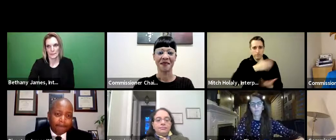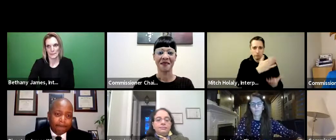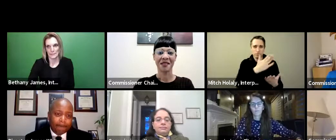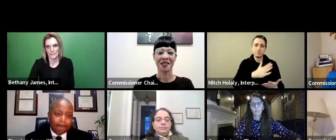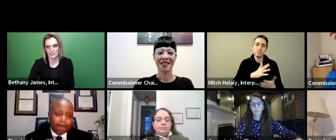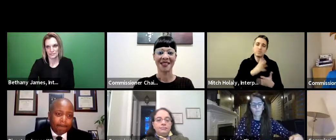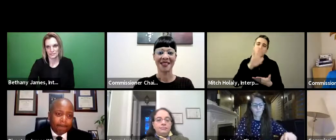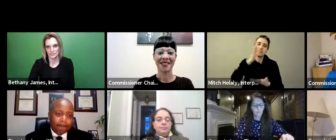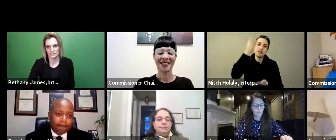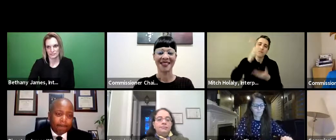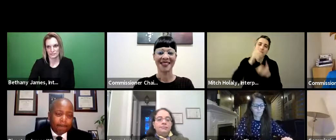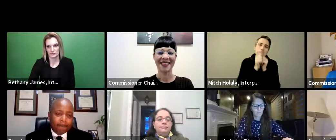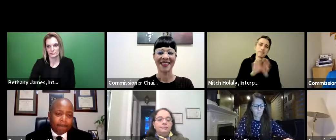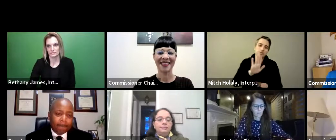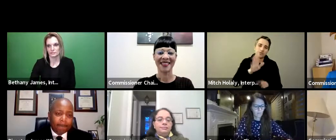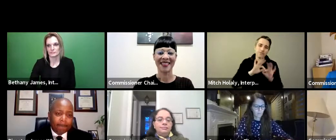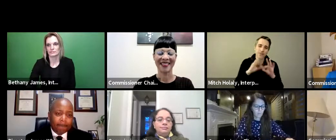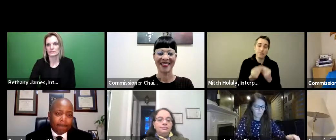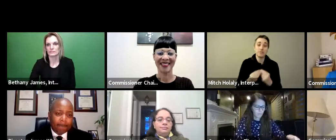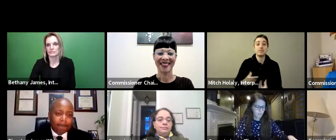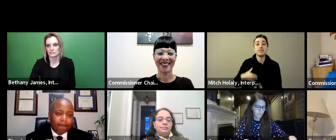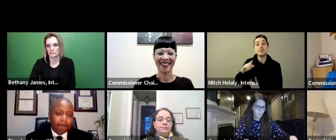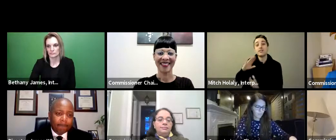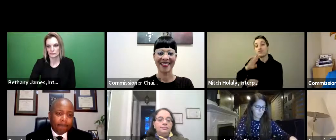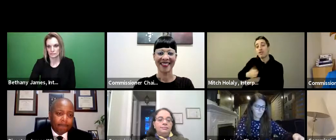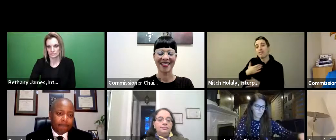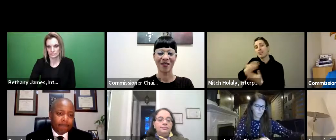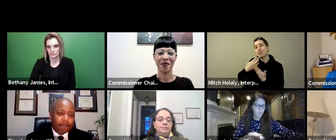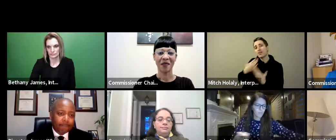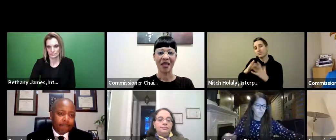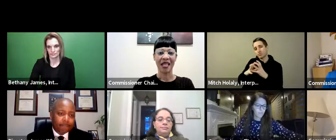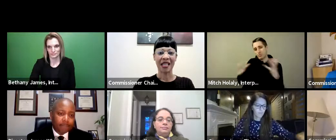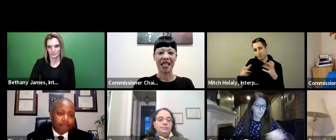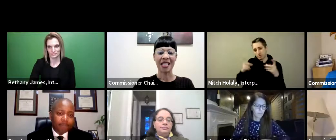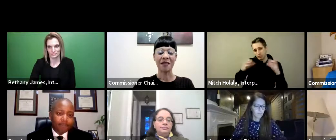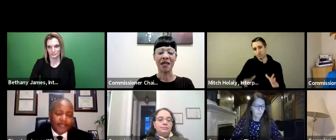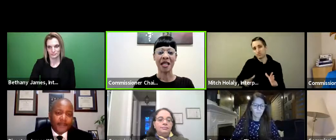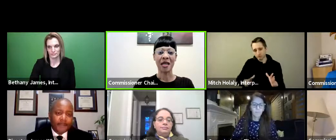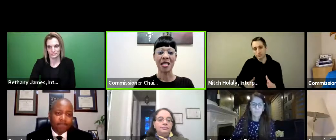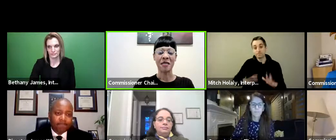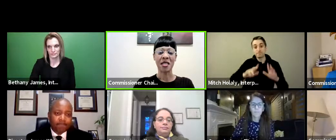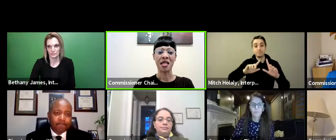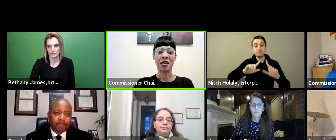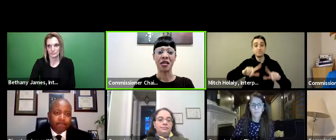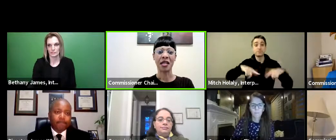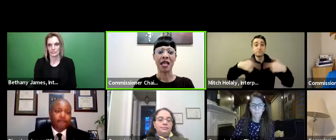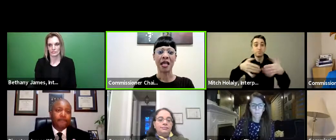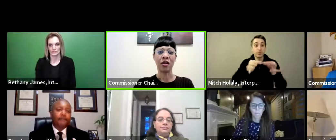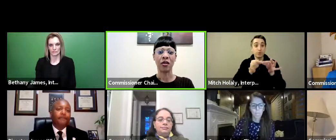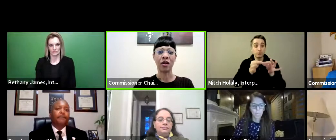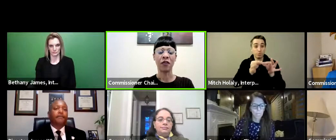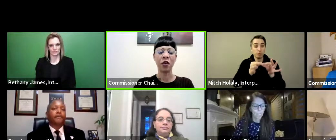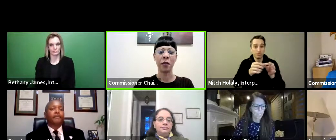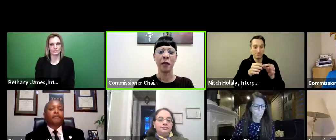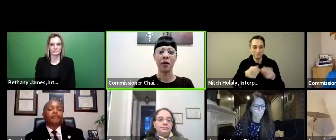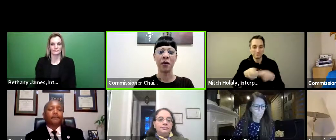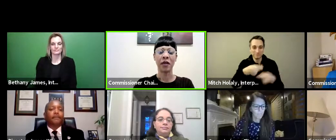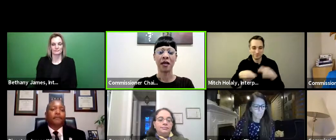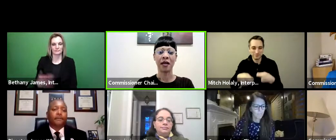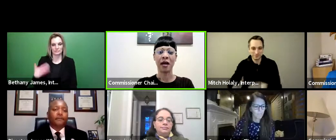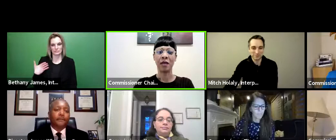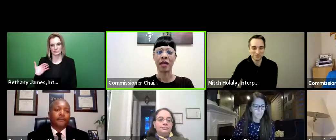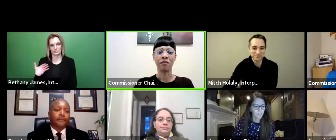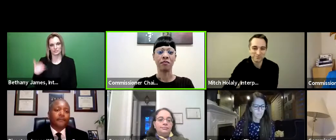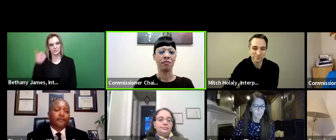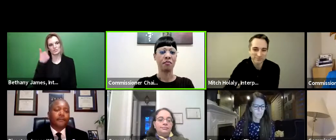Thank you so much, Director. I truly appreciate those kind words. It's funny, as I'm sitting here thinking, there are a few people